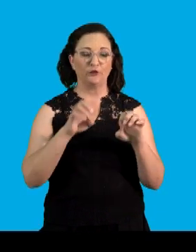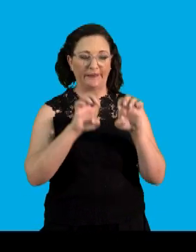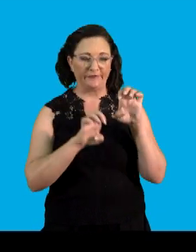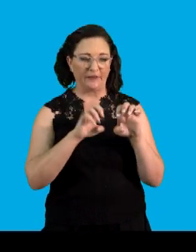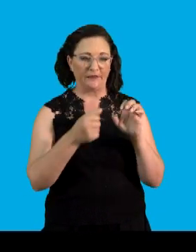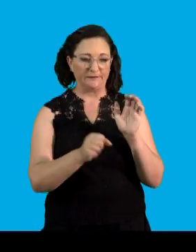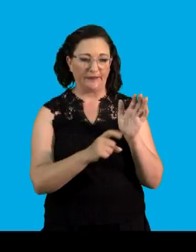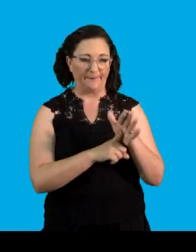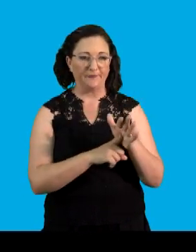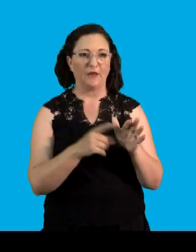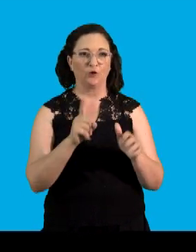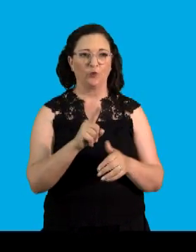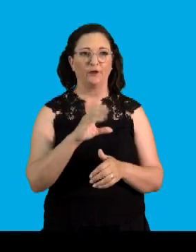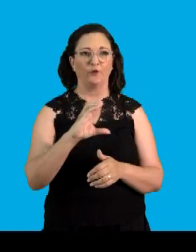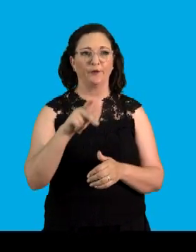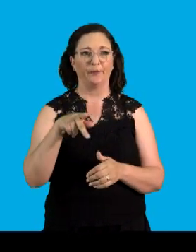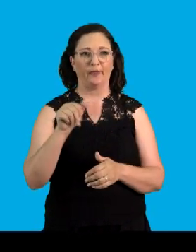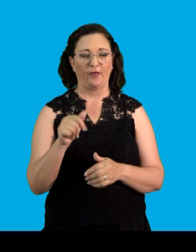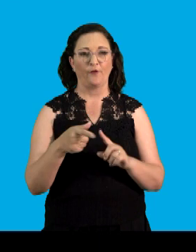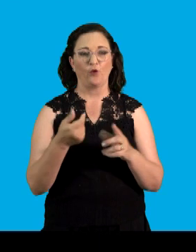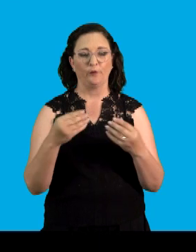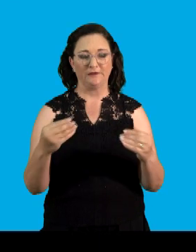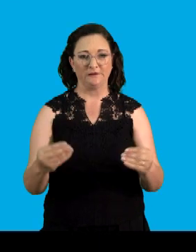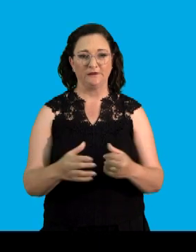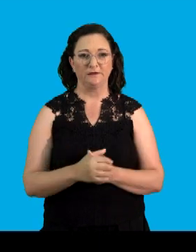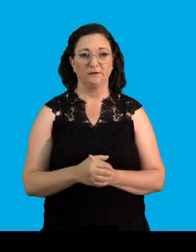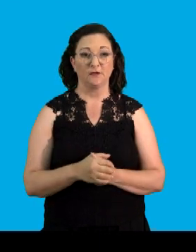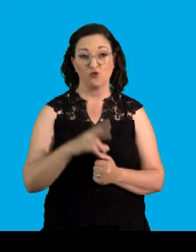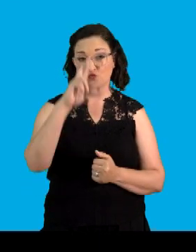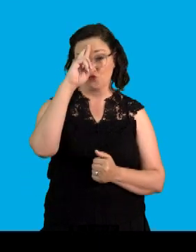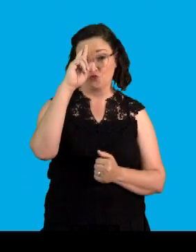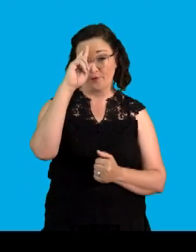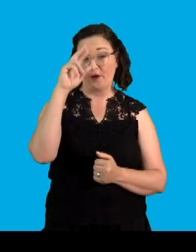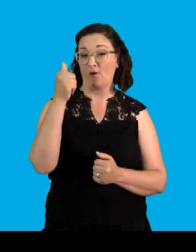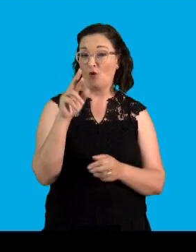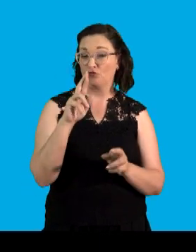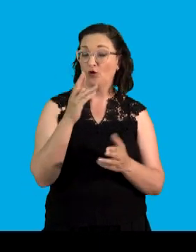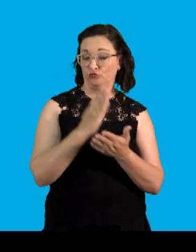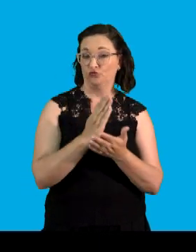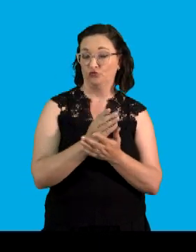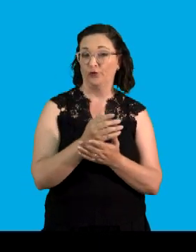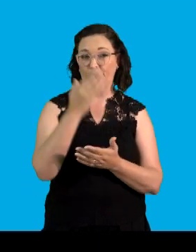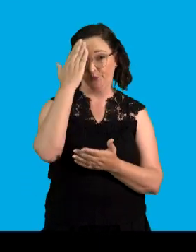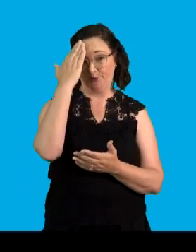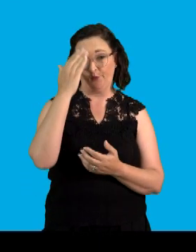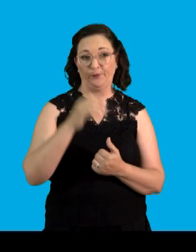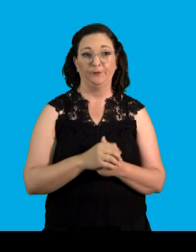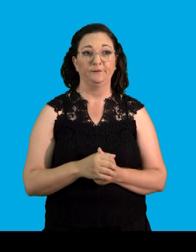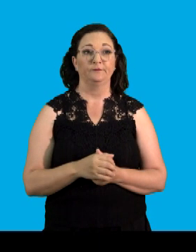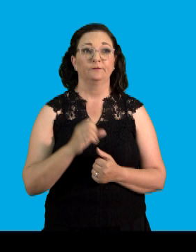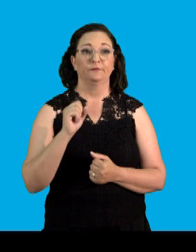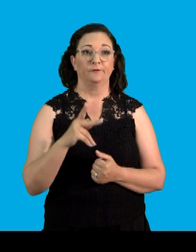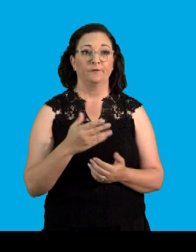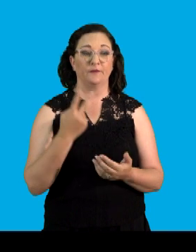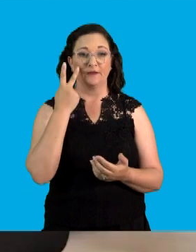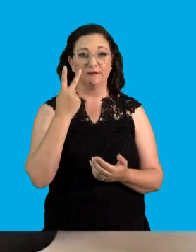the impact of the CPA on businesses. So I'm sure you remember the impact of the CPA.